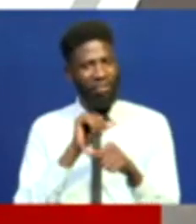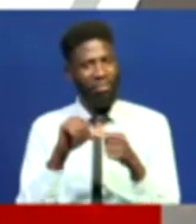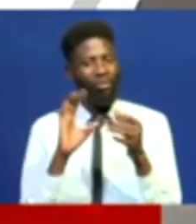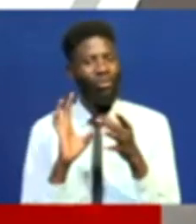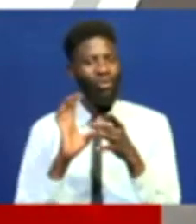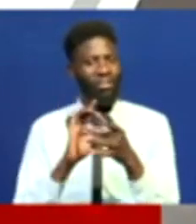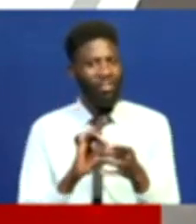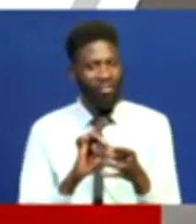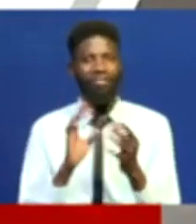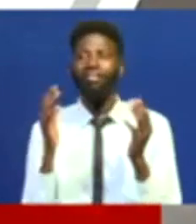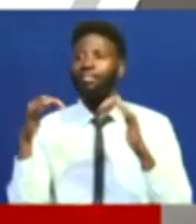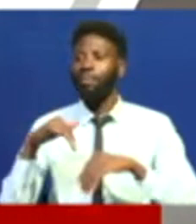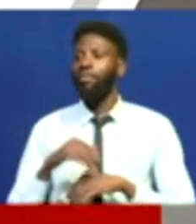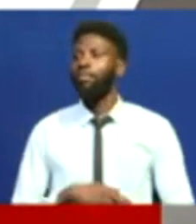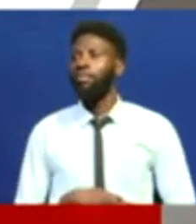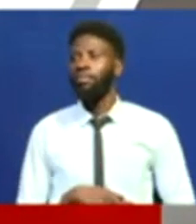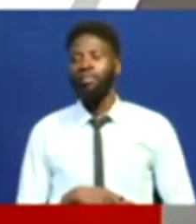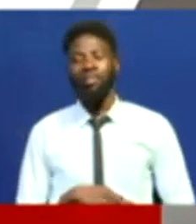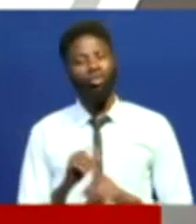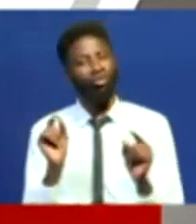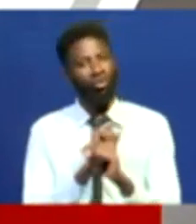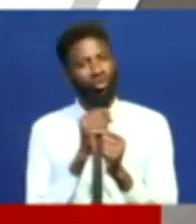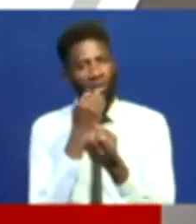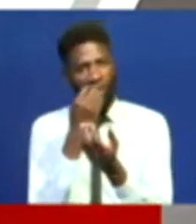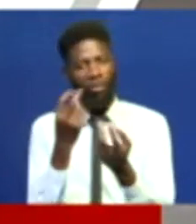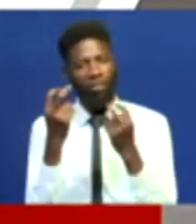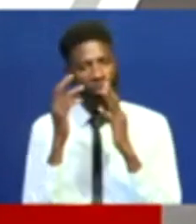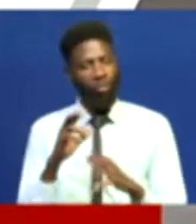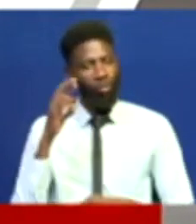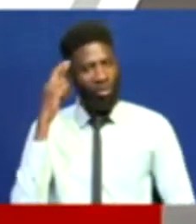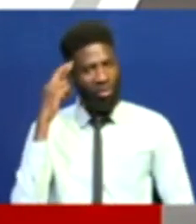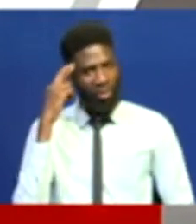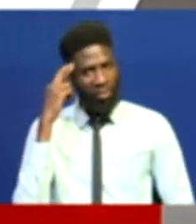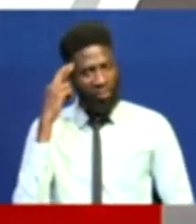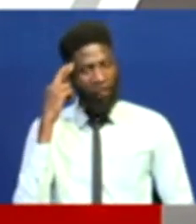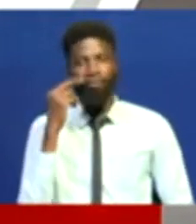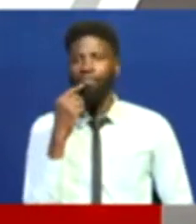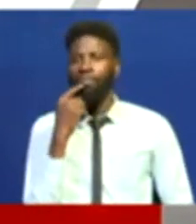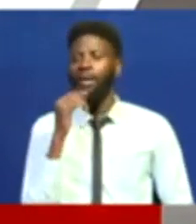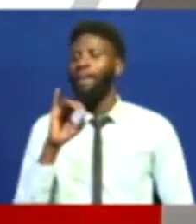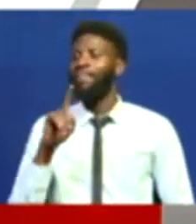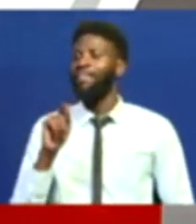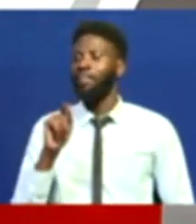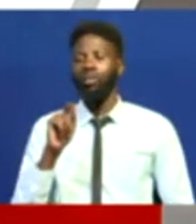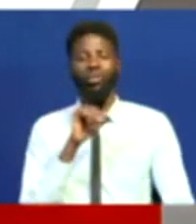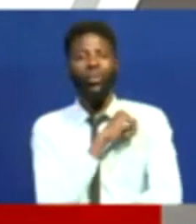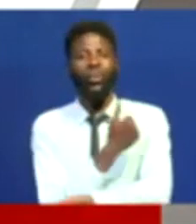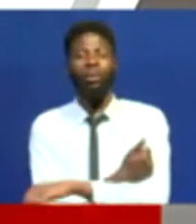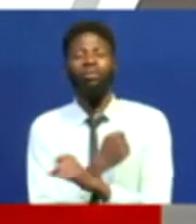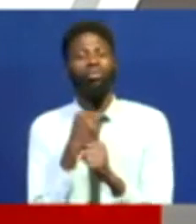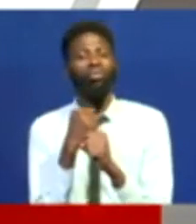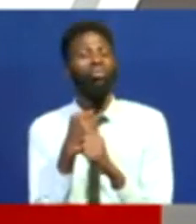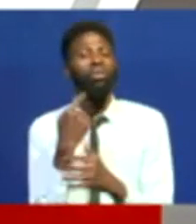Mm-hmm. Just to quickly remind our viewers what the ICT Authority really does